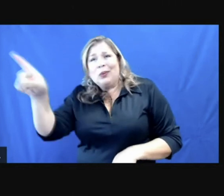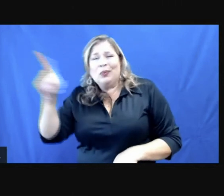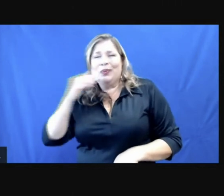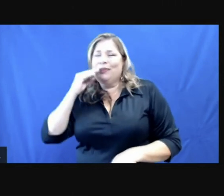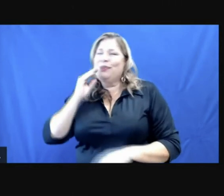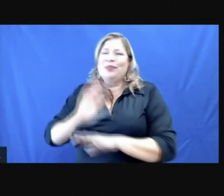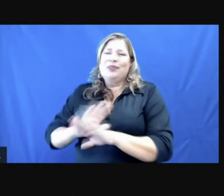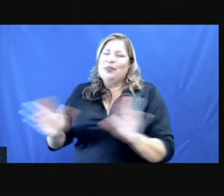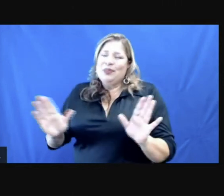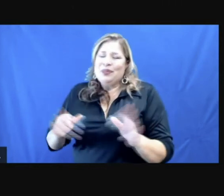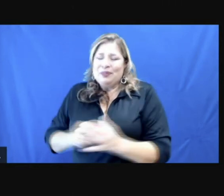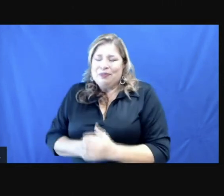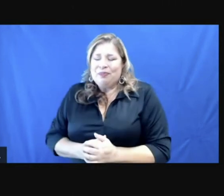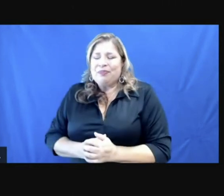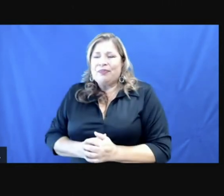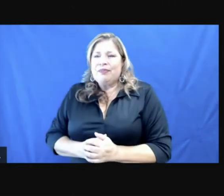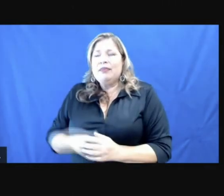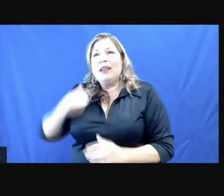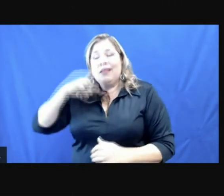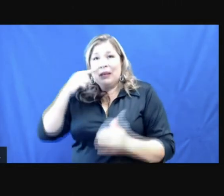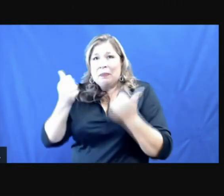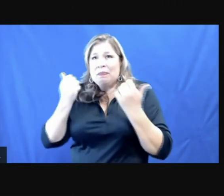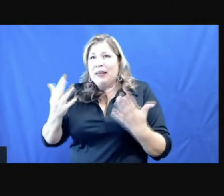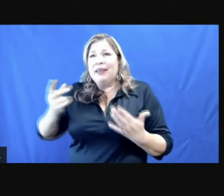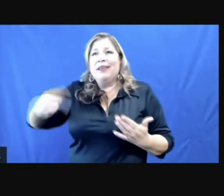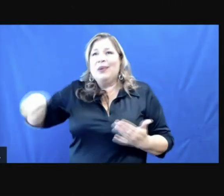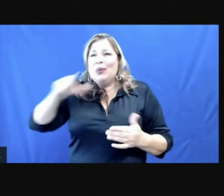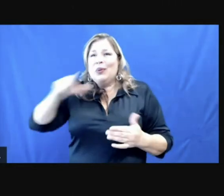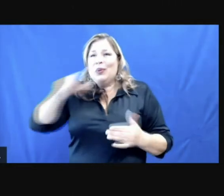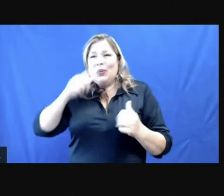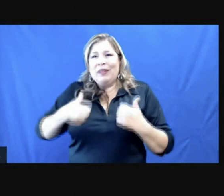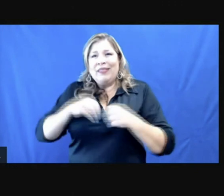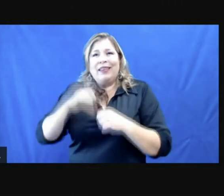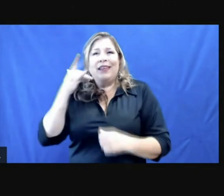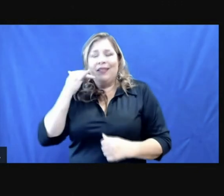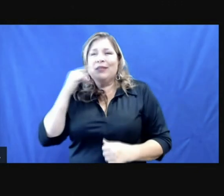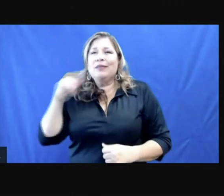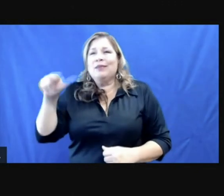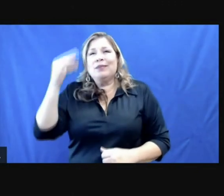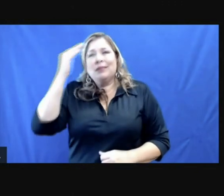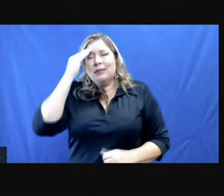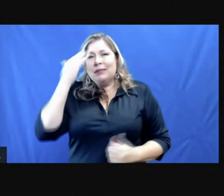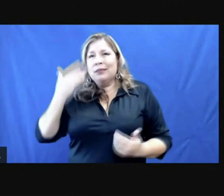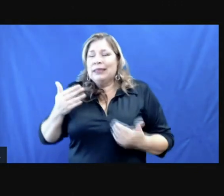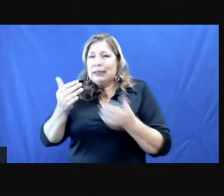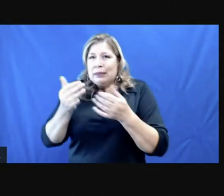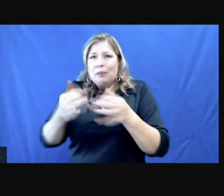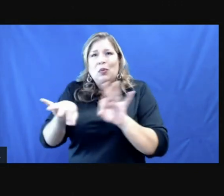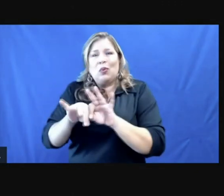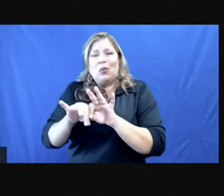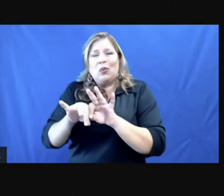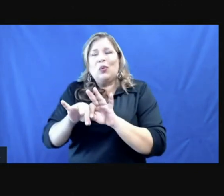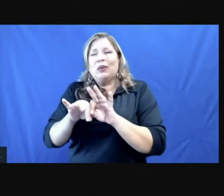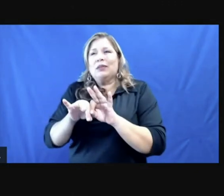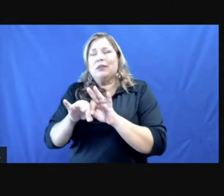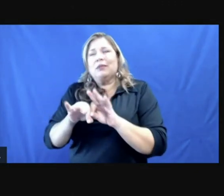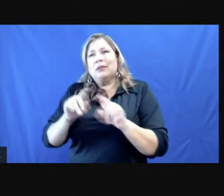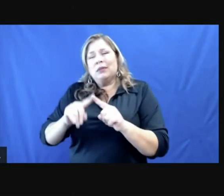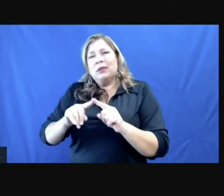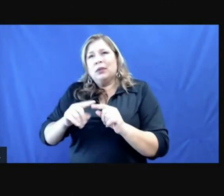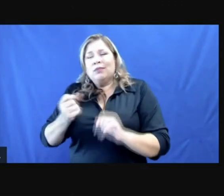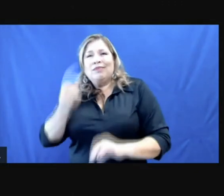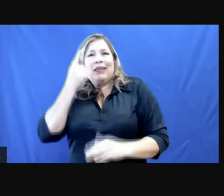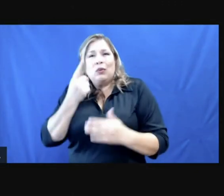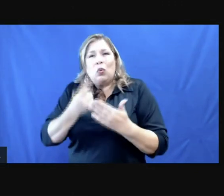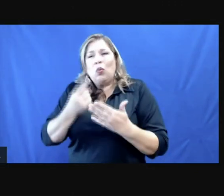limited. That said, I think many Californians can relate to the important message and spirit of what's happening with this